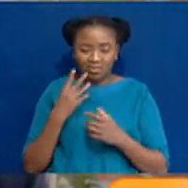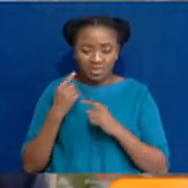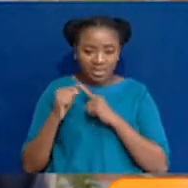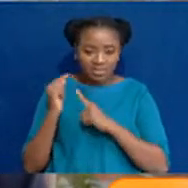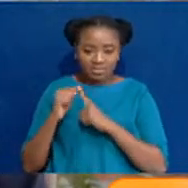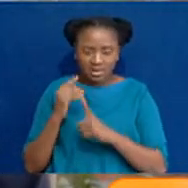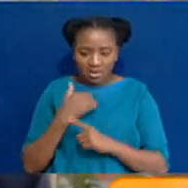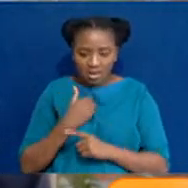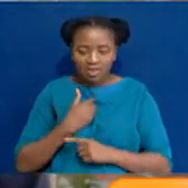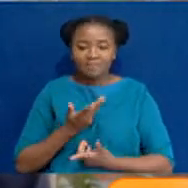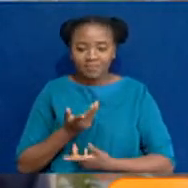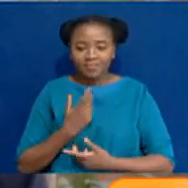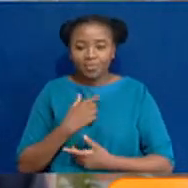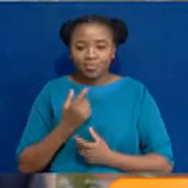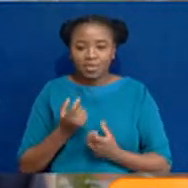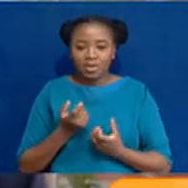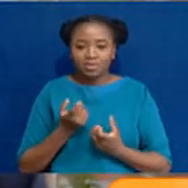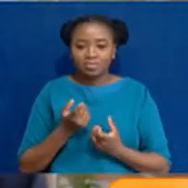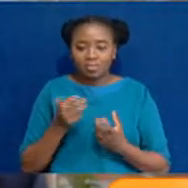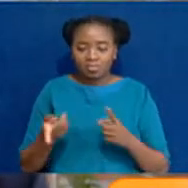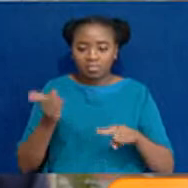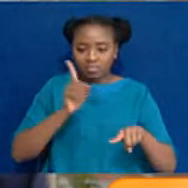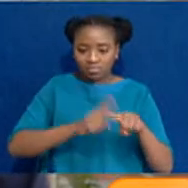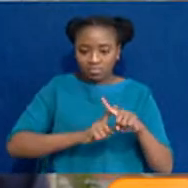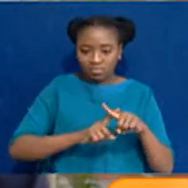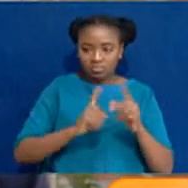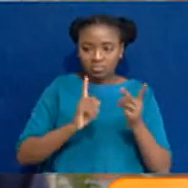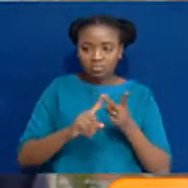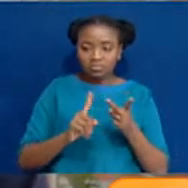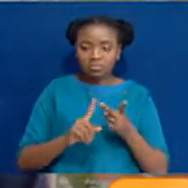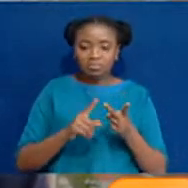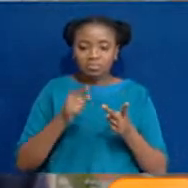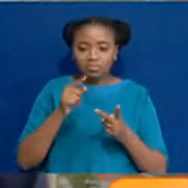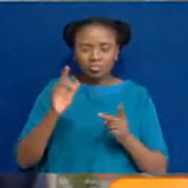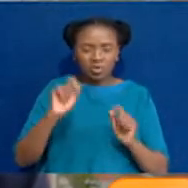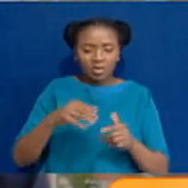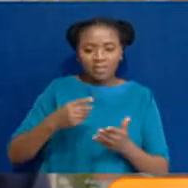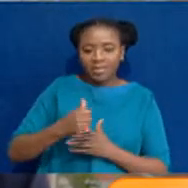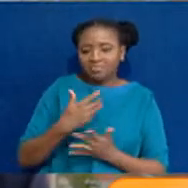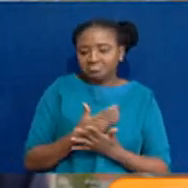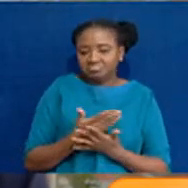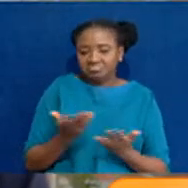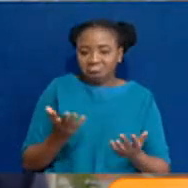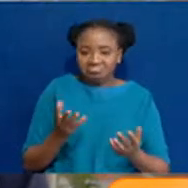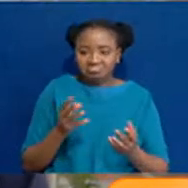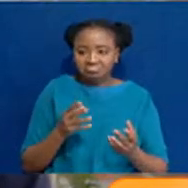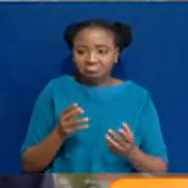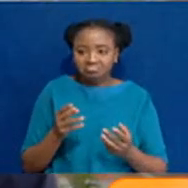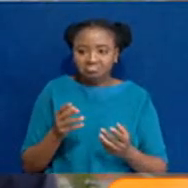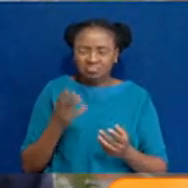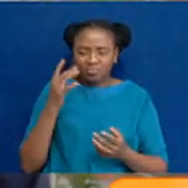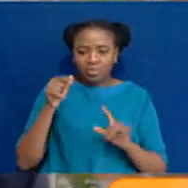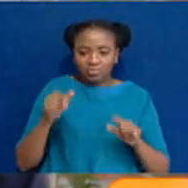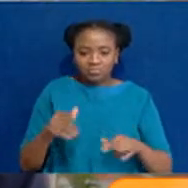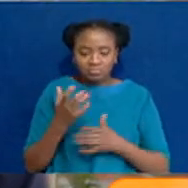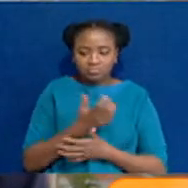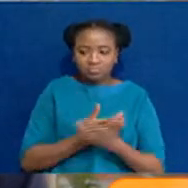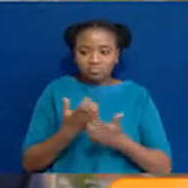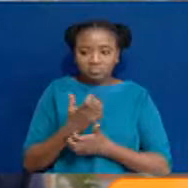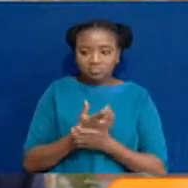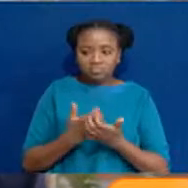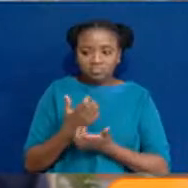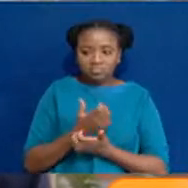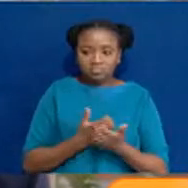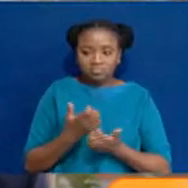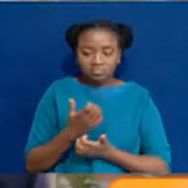and expanded the options. So not just income share agreements, but also now flexible payments. We're seeing that the economy is not doing too